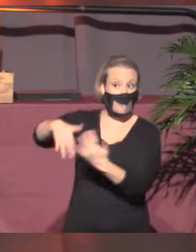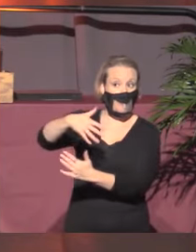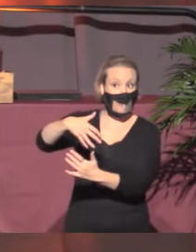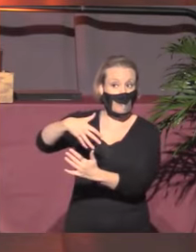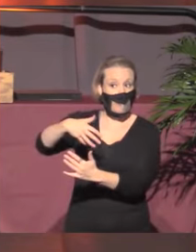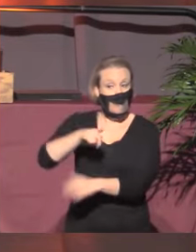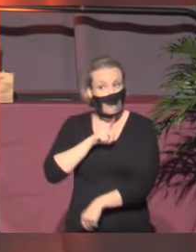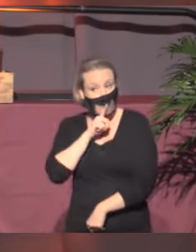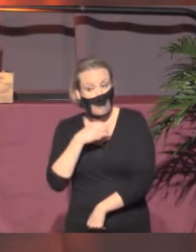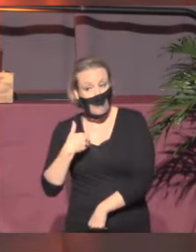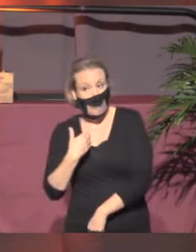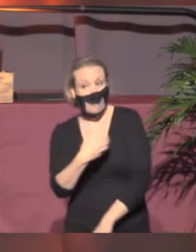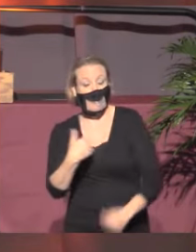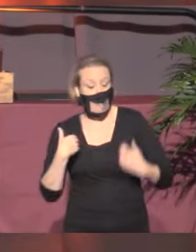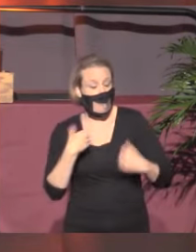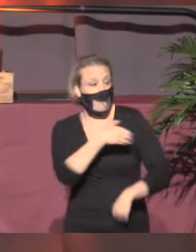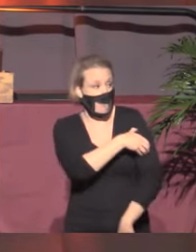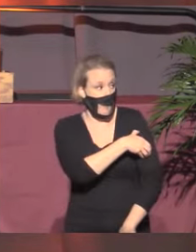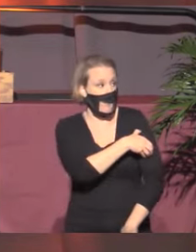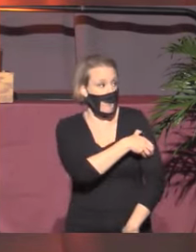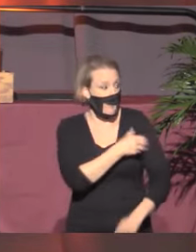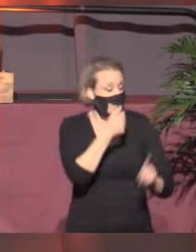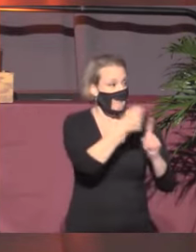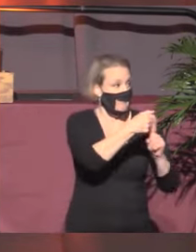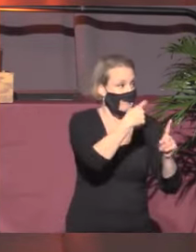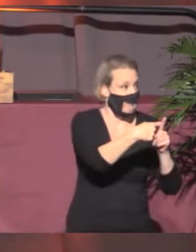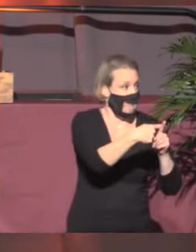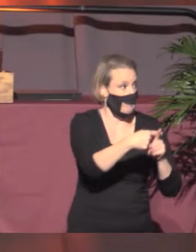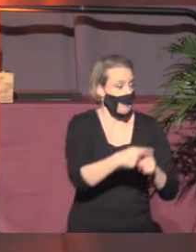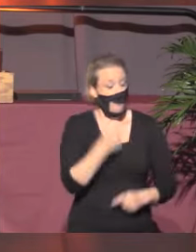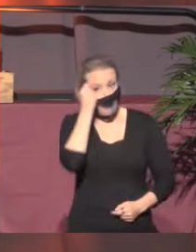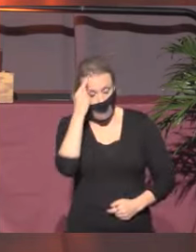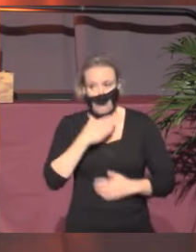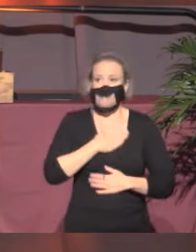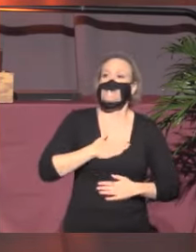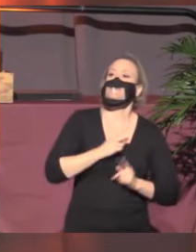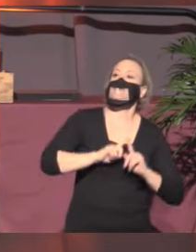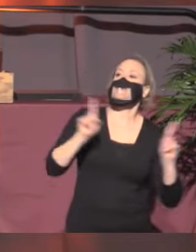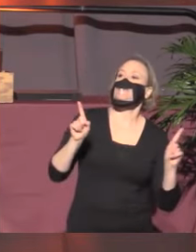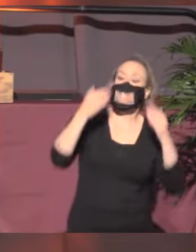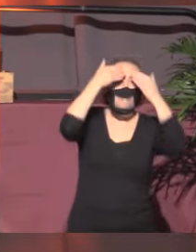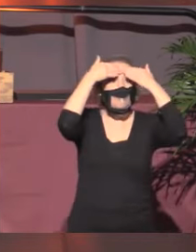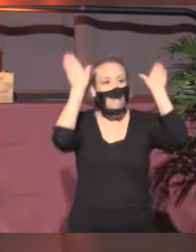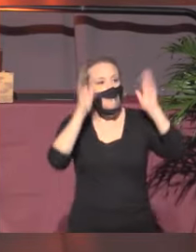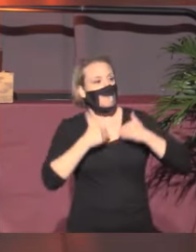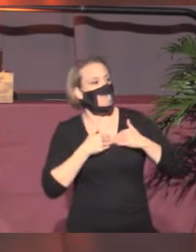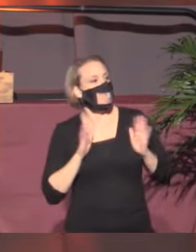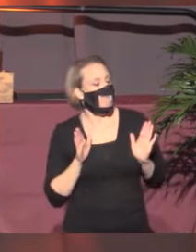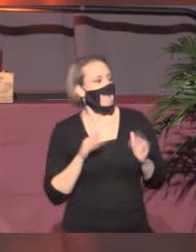change through understanding and appreciating difference, by being open-minded and generating new